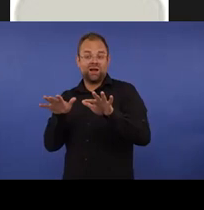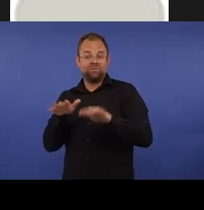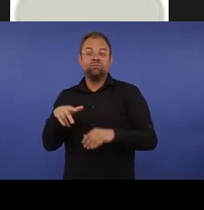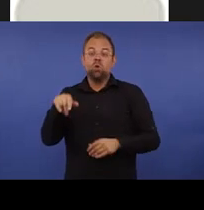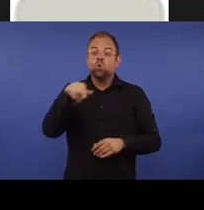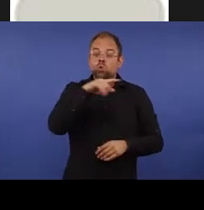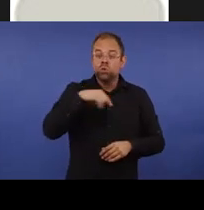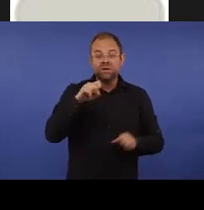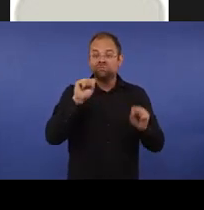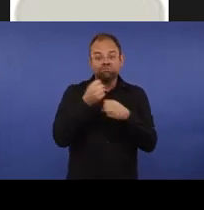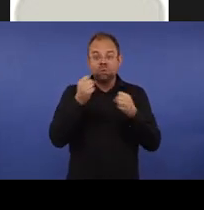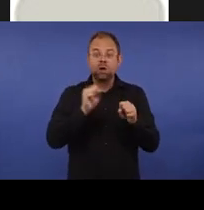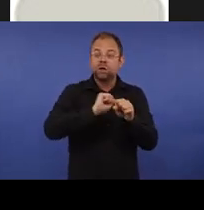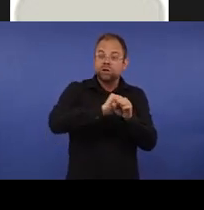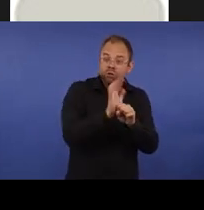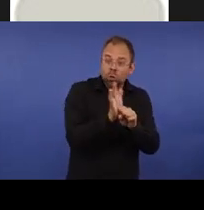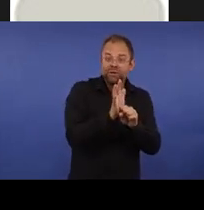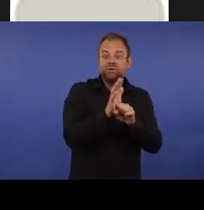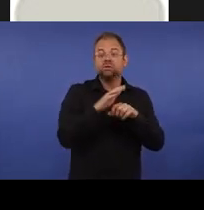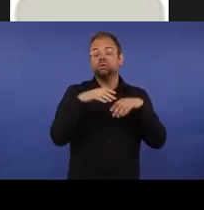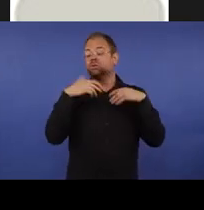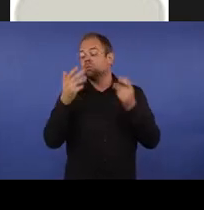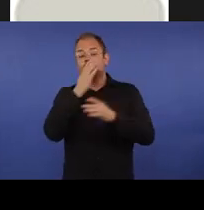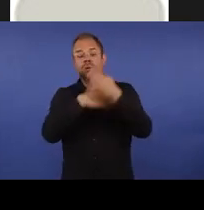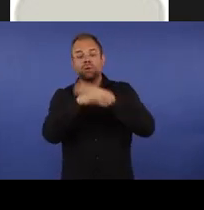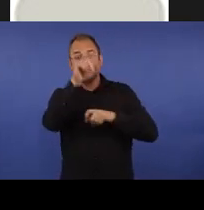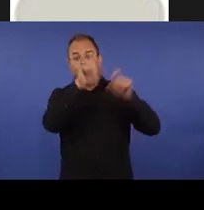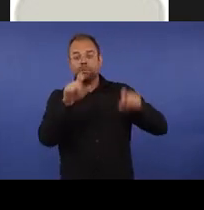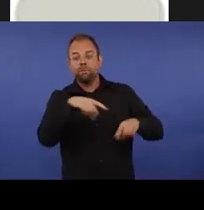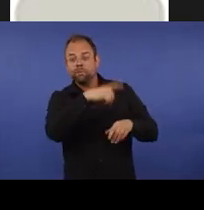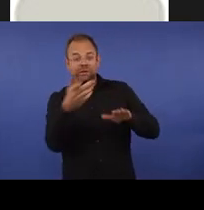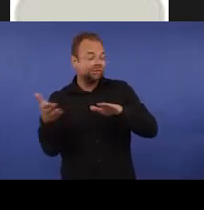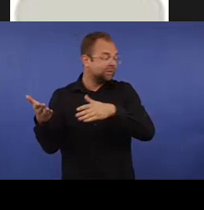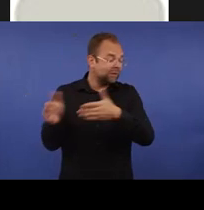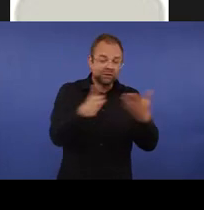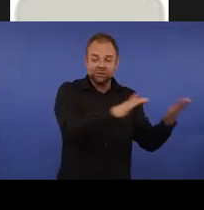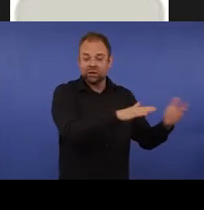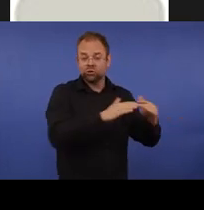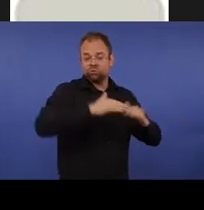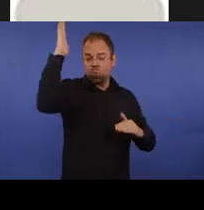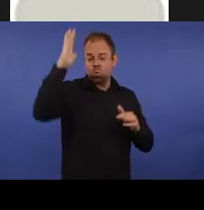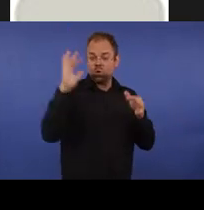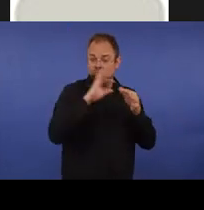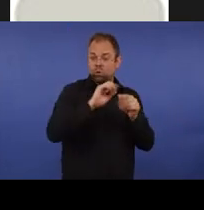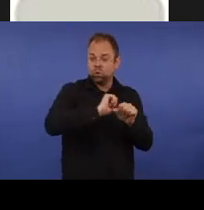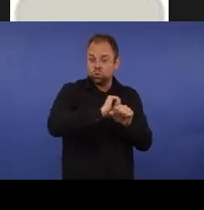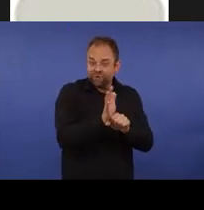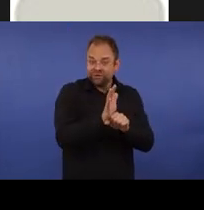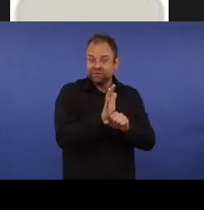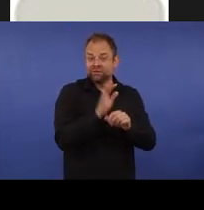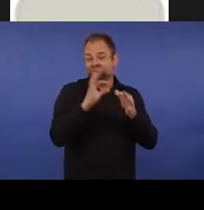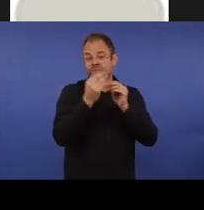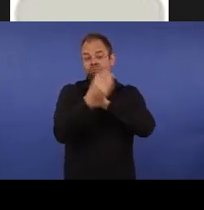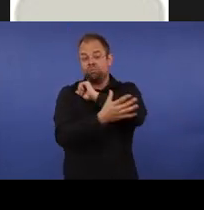quality health care and institutionalization and lack of community supports. If we can't get the